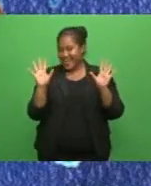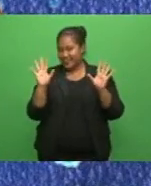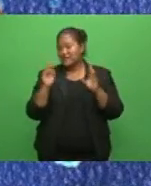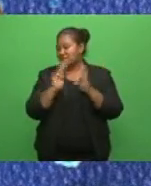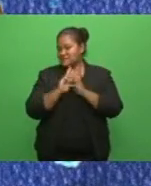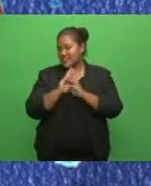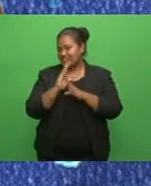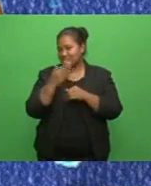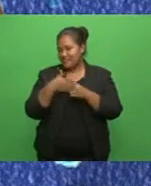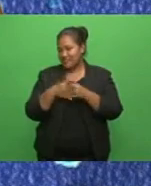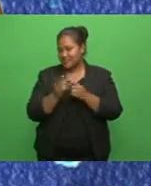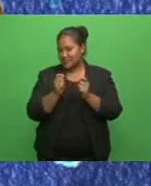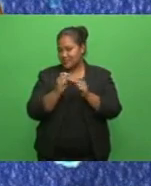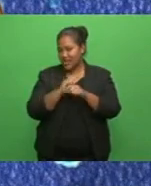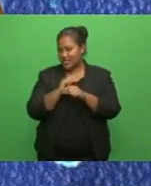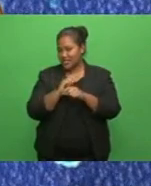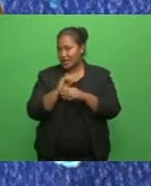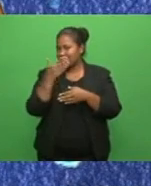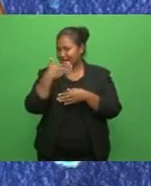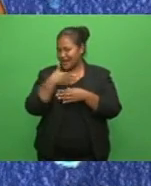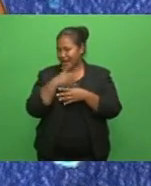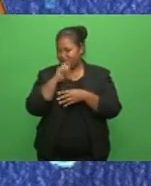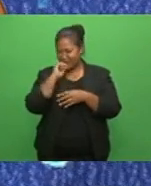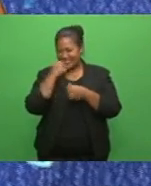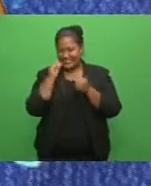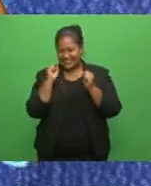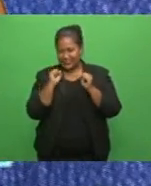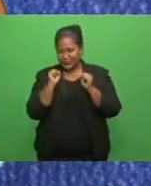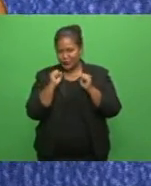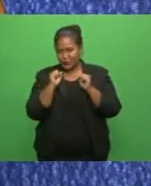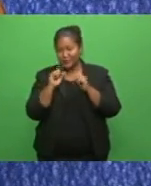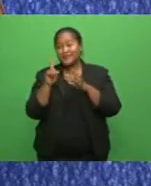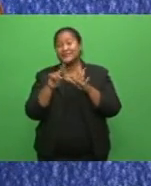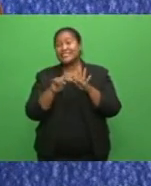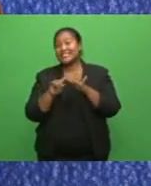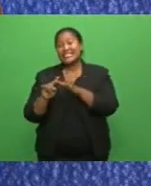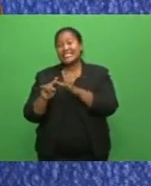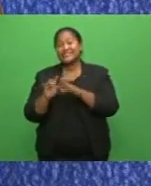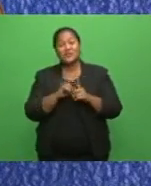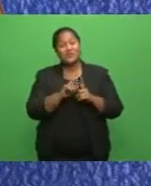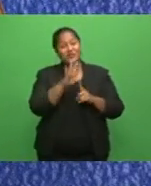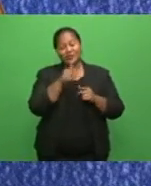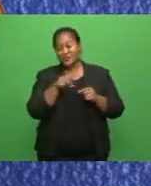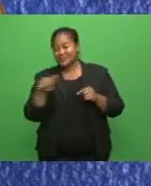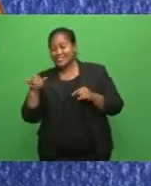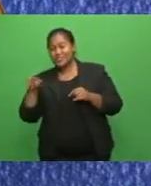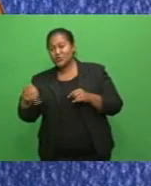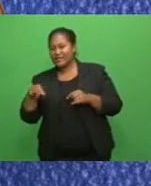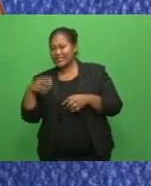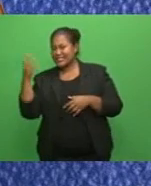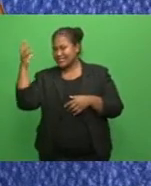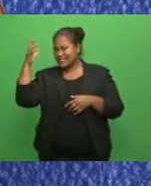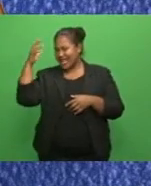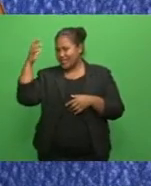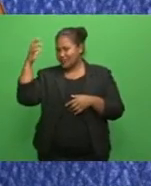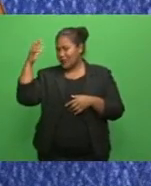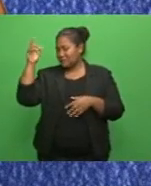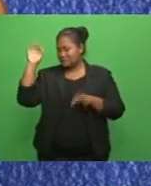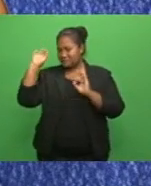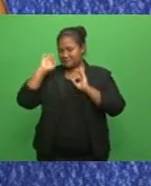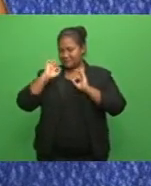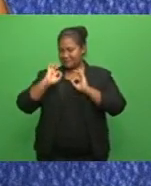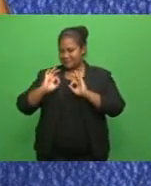disappoints here. The night will turn cold. Eastwards from Peck Harbour to Suva, sunshine was an absolute